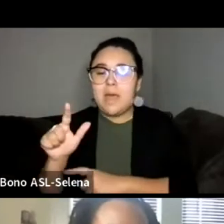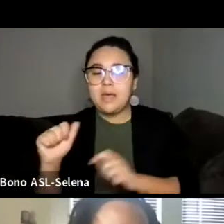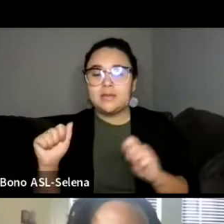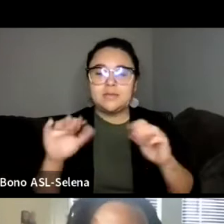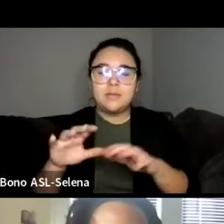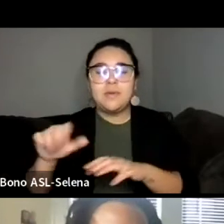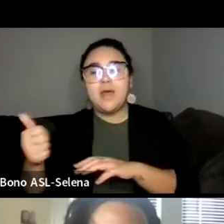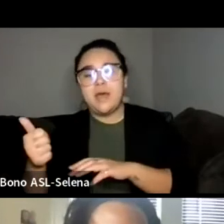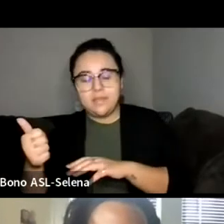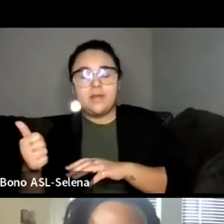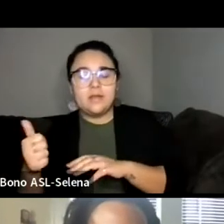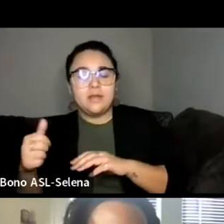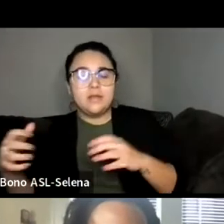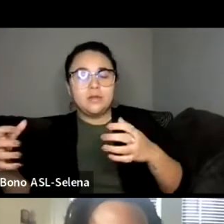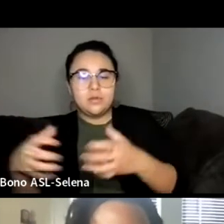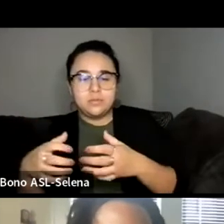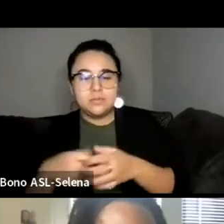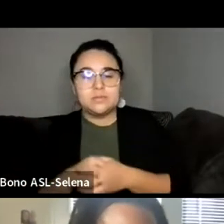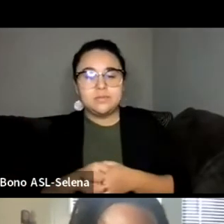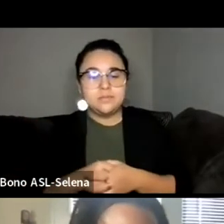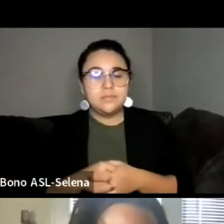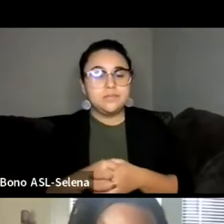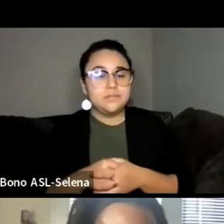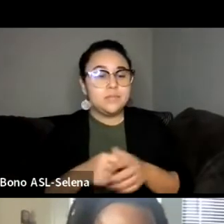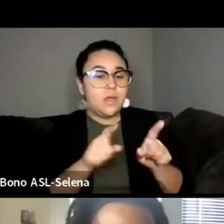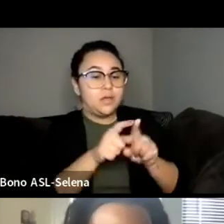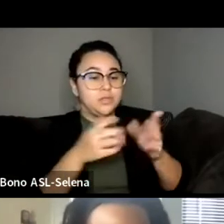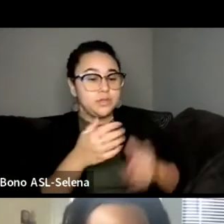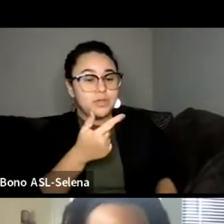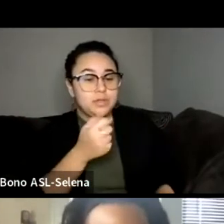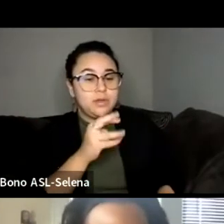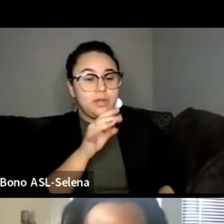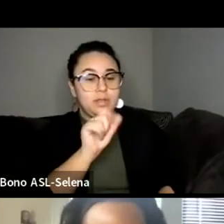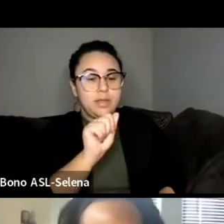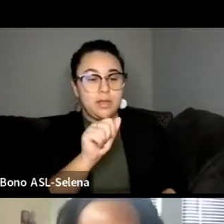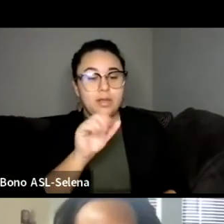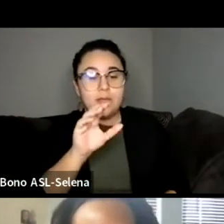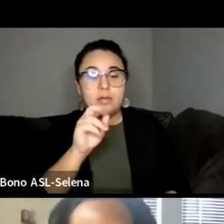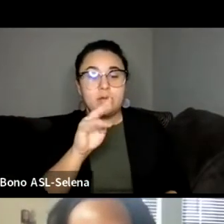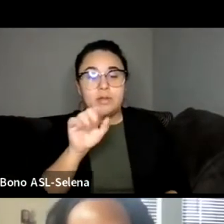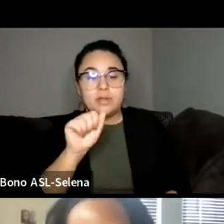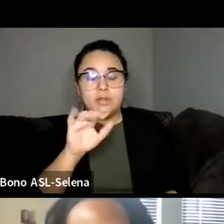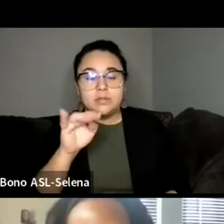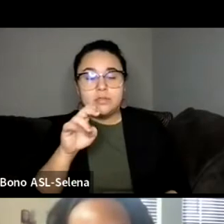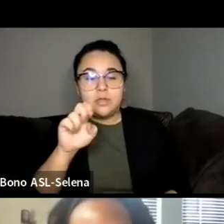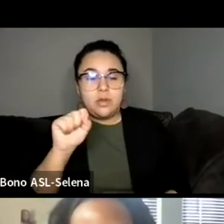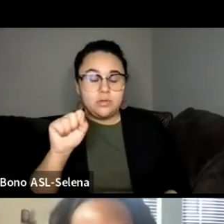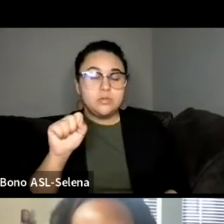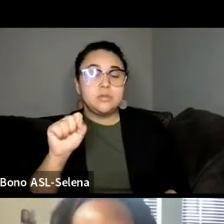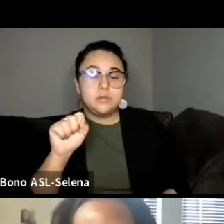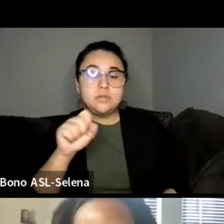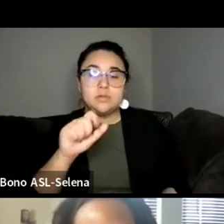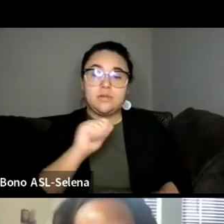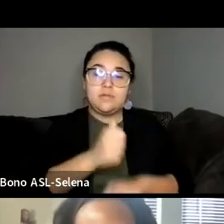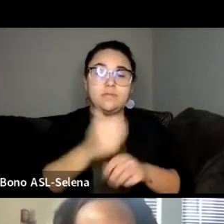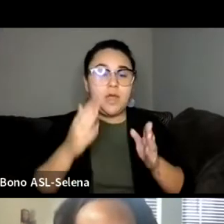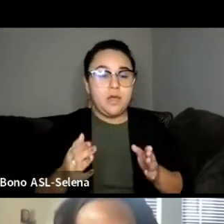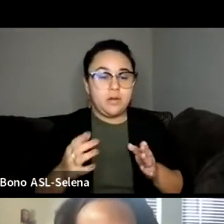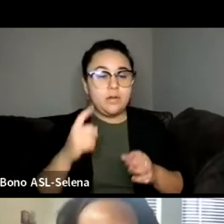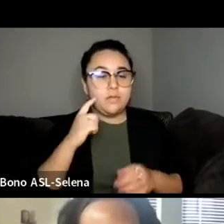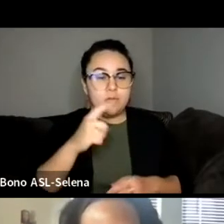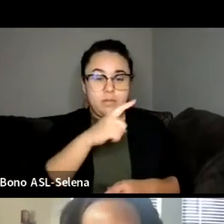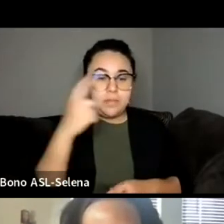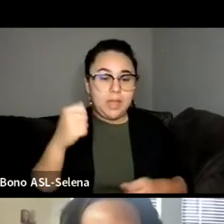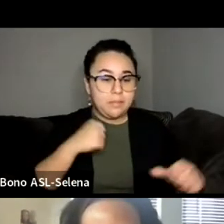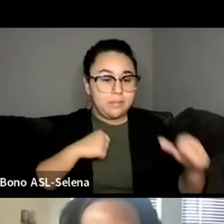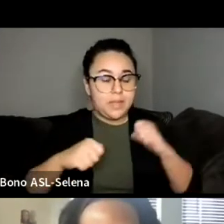Also here is Garlia Cornelia Jones, founder of Blackboard Plays since 2007, I believe, and has run